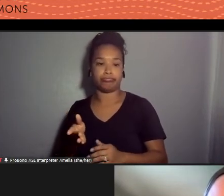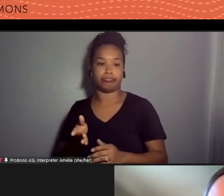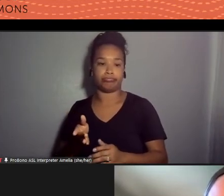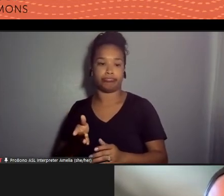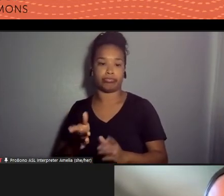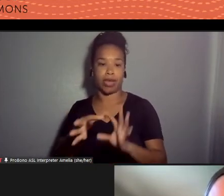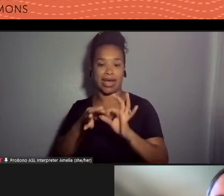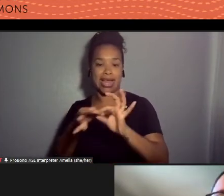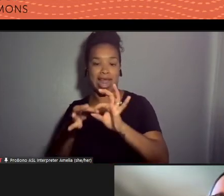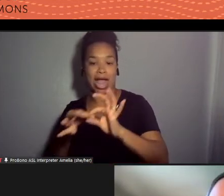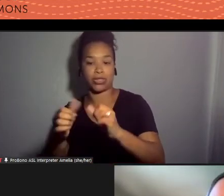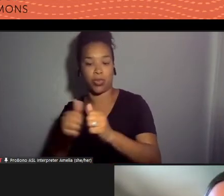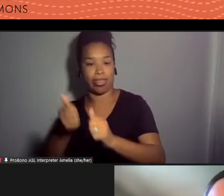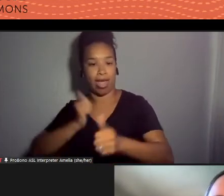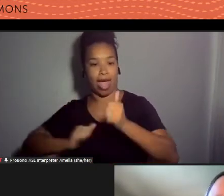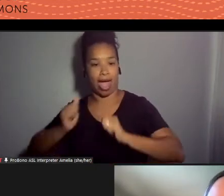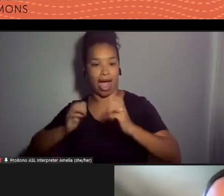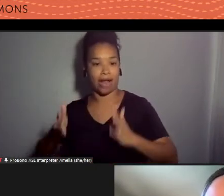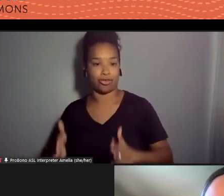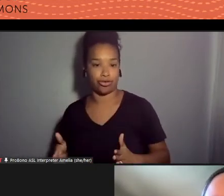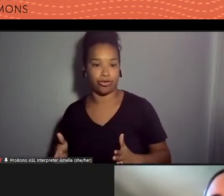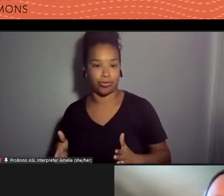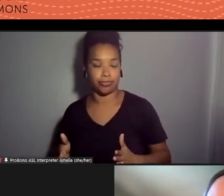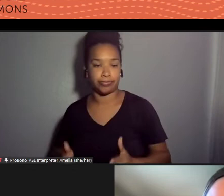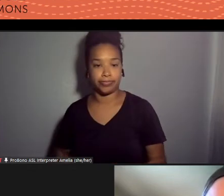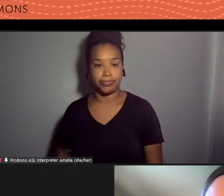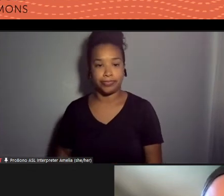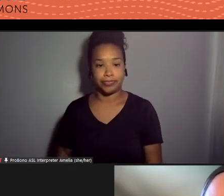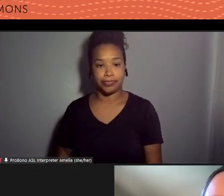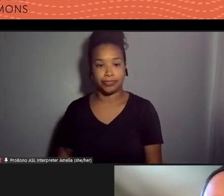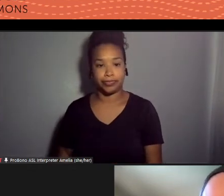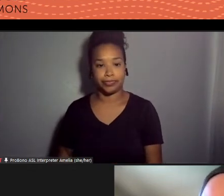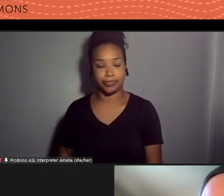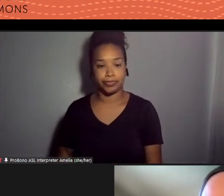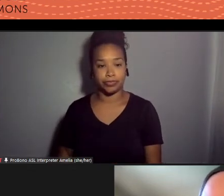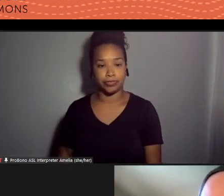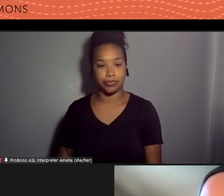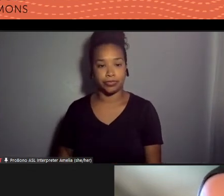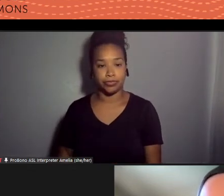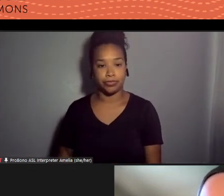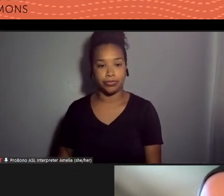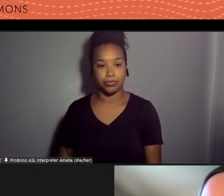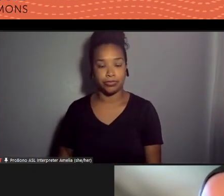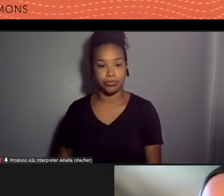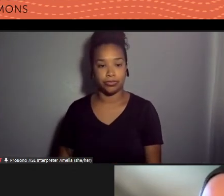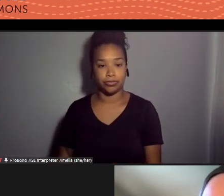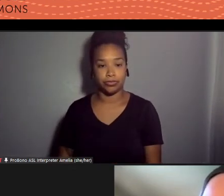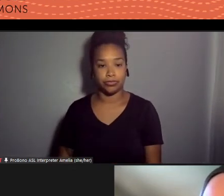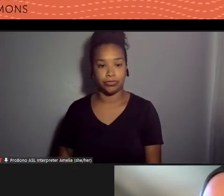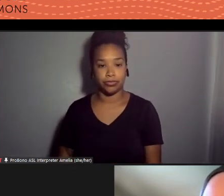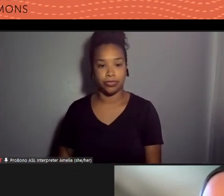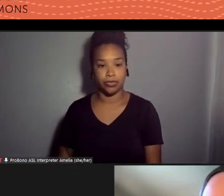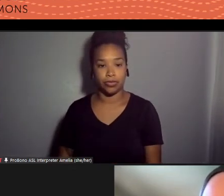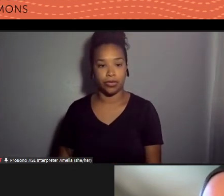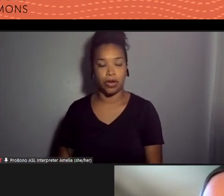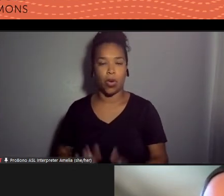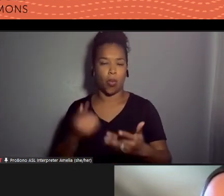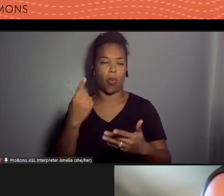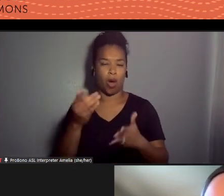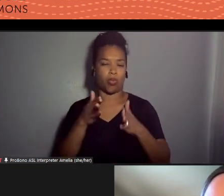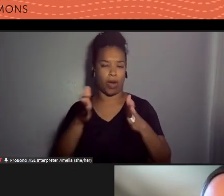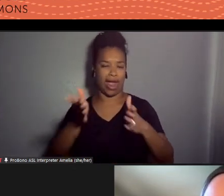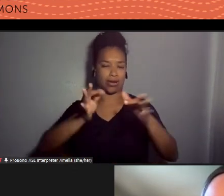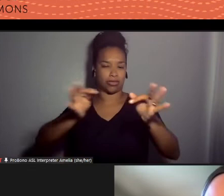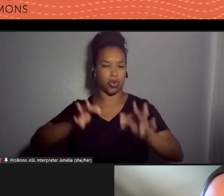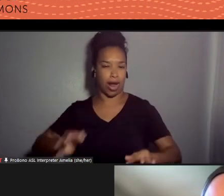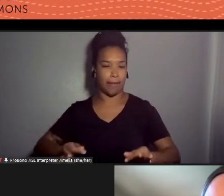actor. And, you know, a kind of nuts and bolts way to talk about this is it's one of the reasons